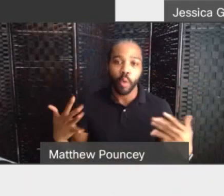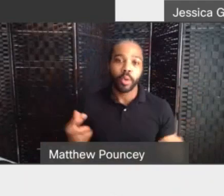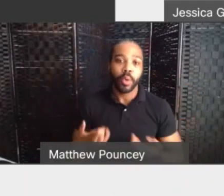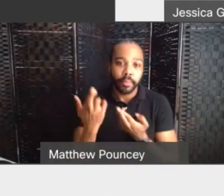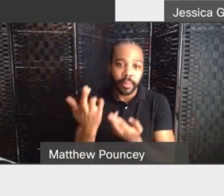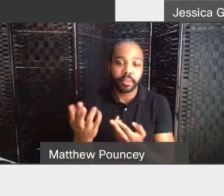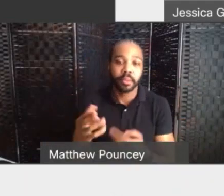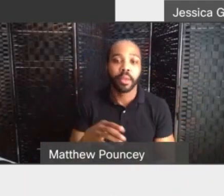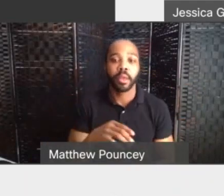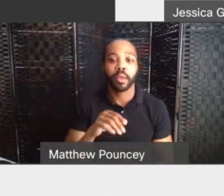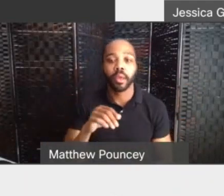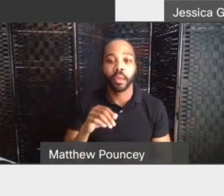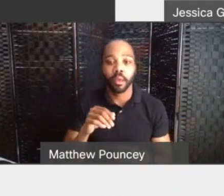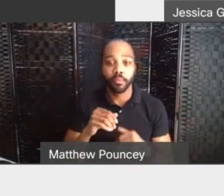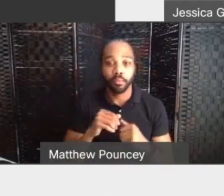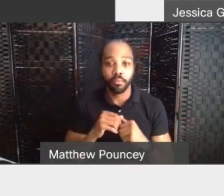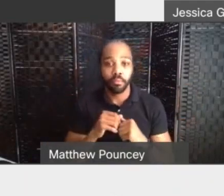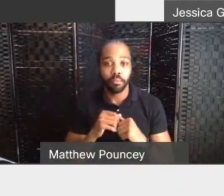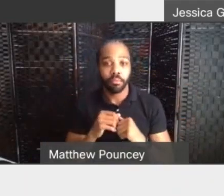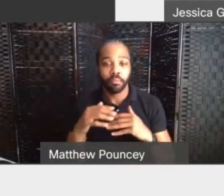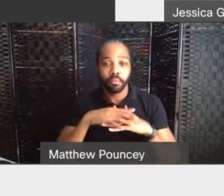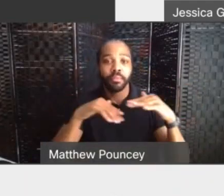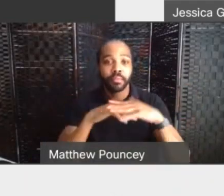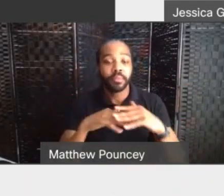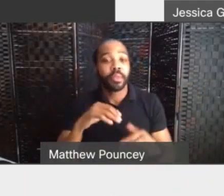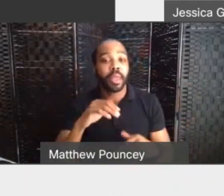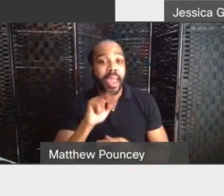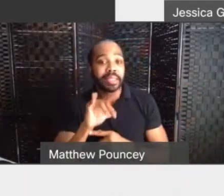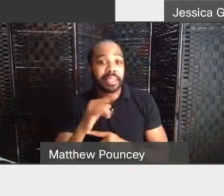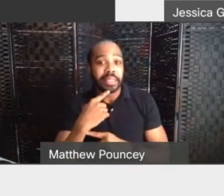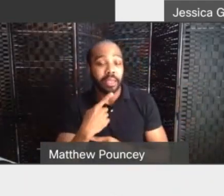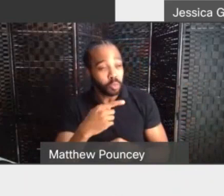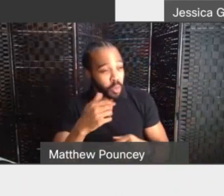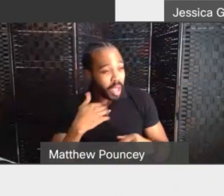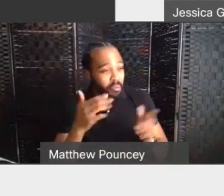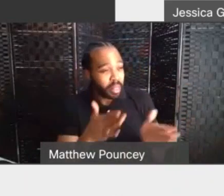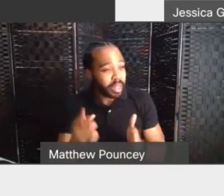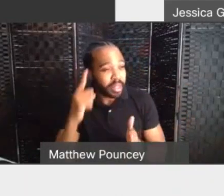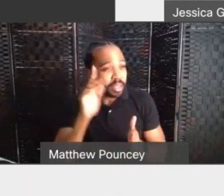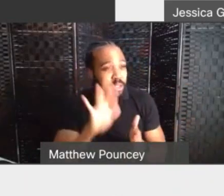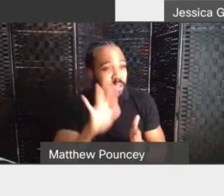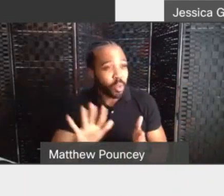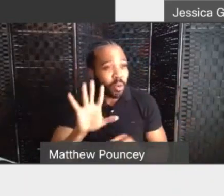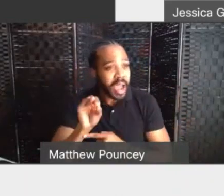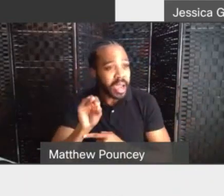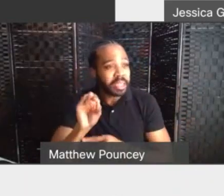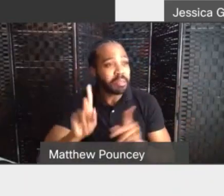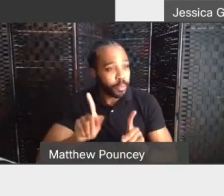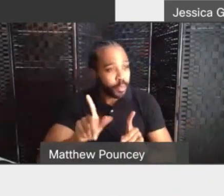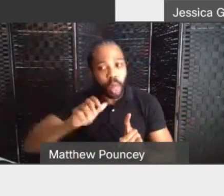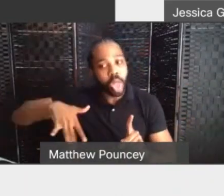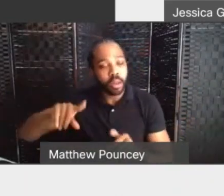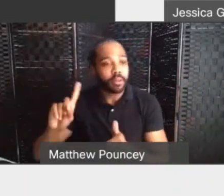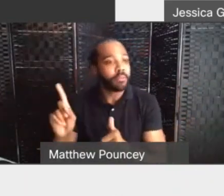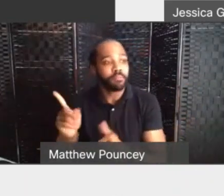We also will be, yeah, go ahead. Do we have plans for it's about 90 people who did not get vaccinated in the first